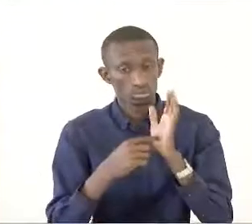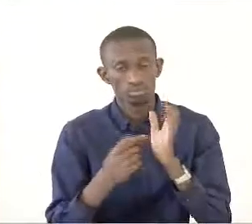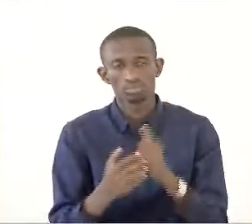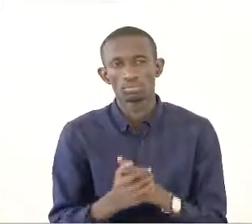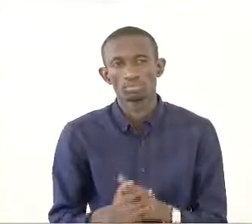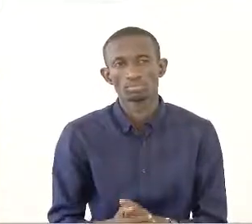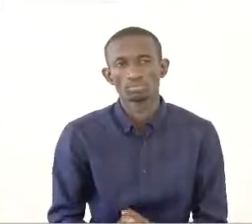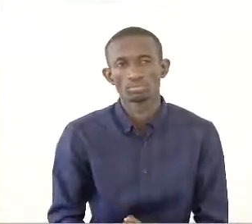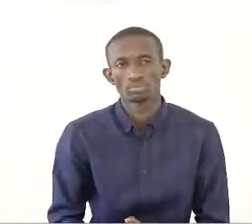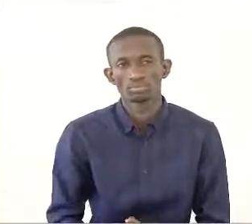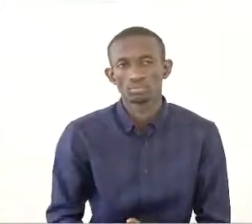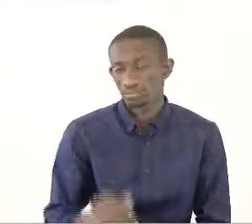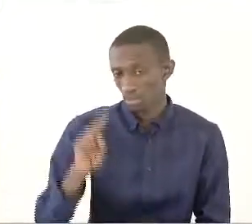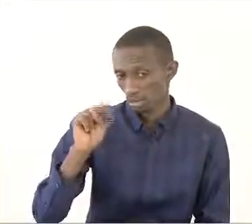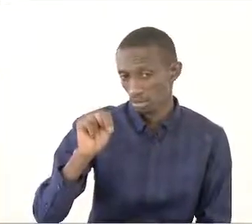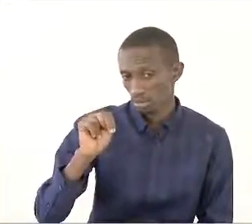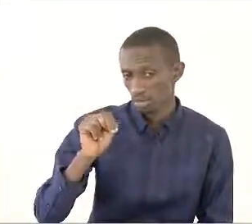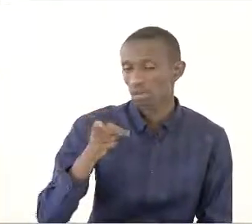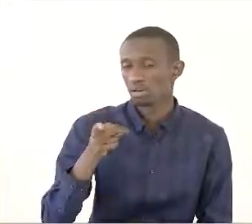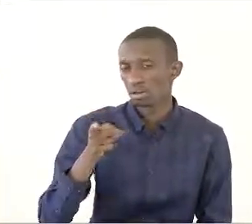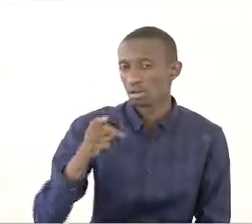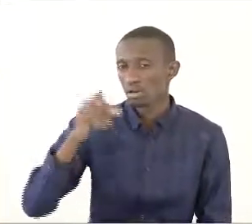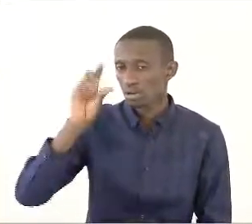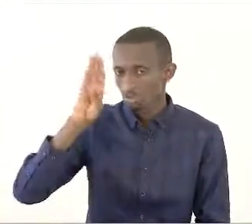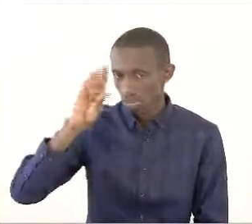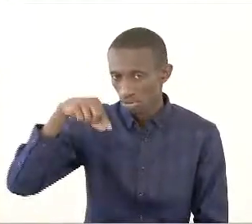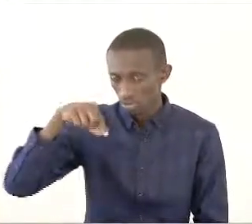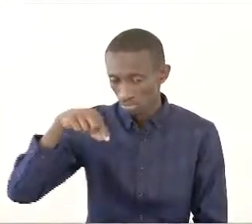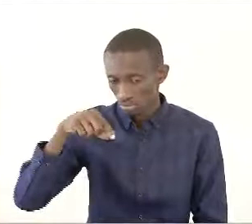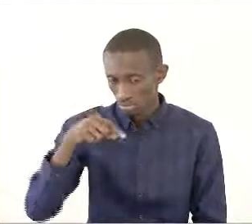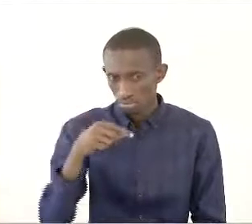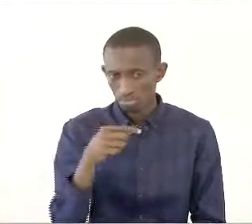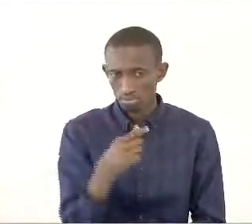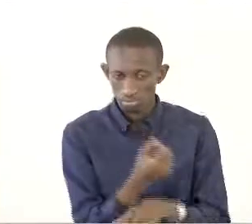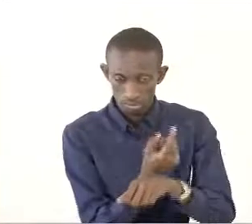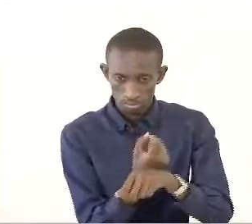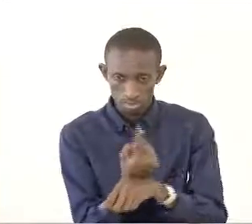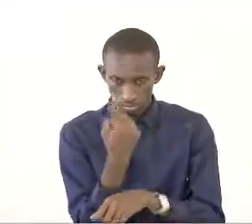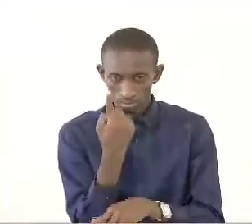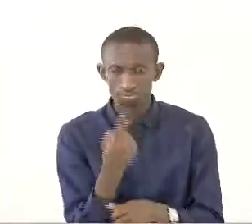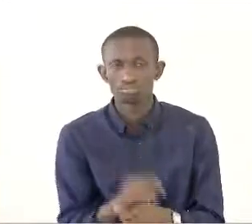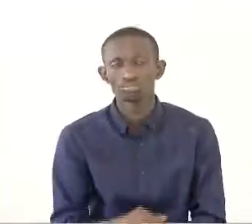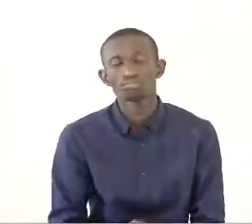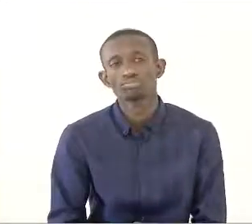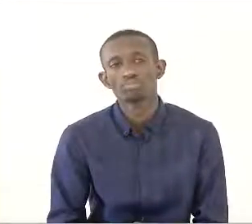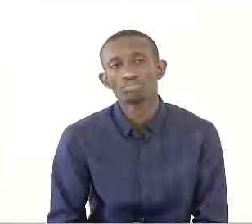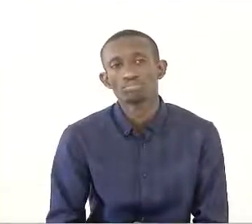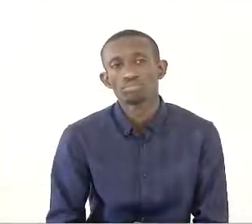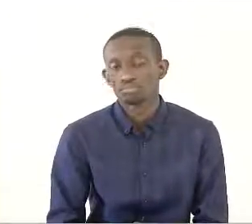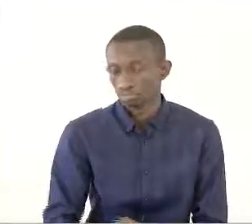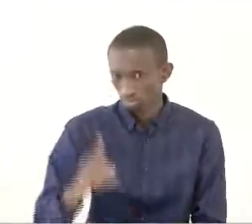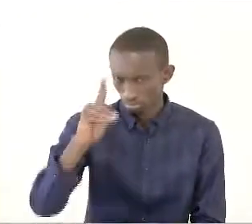out to decay per second. What is that? So it means that there is decay per